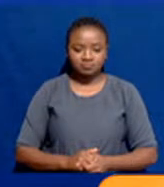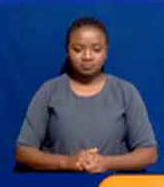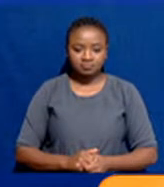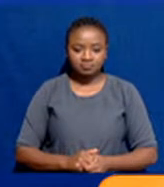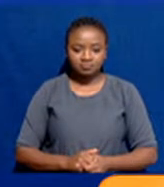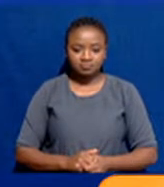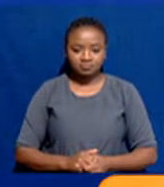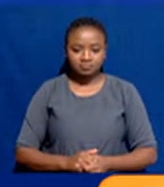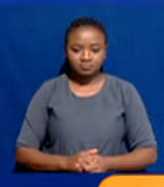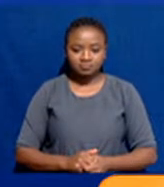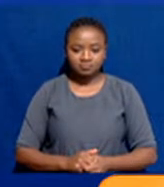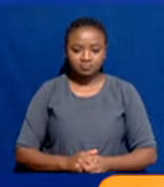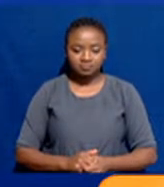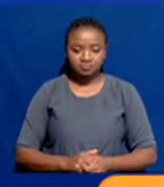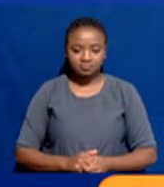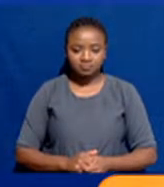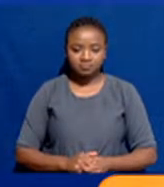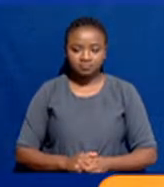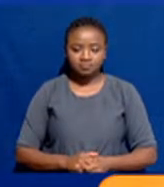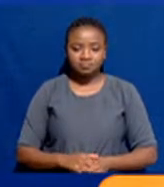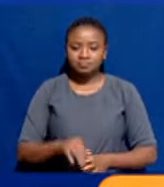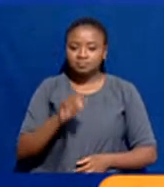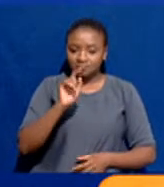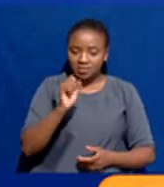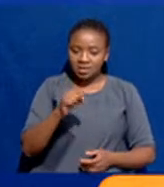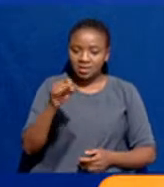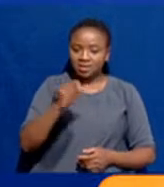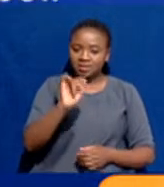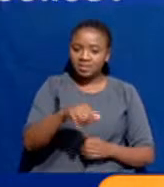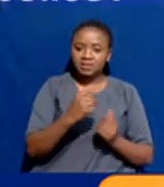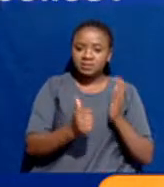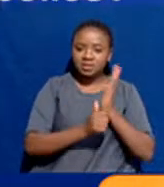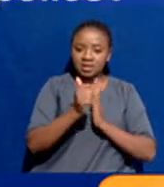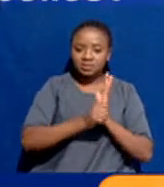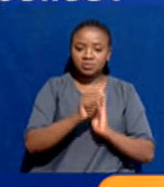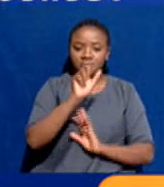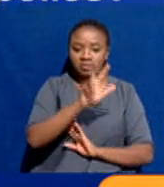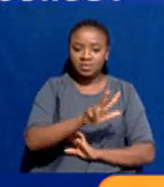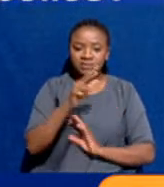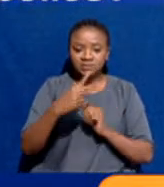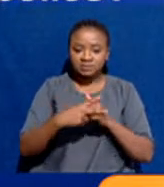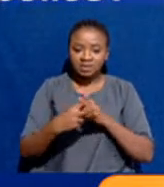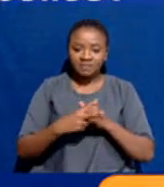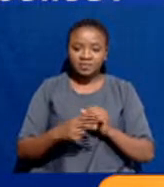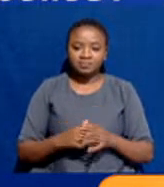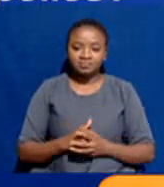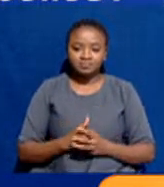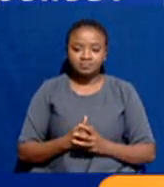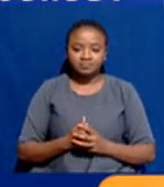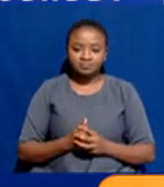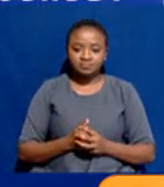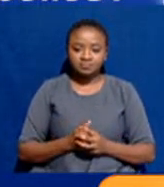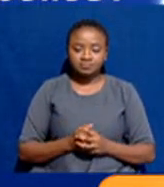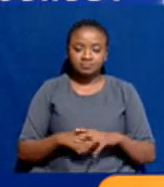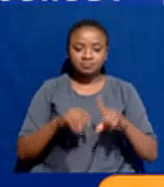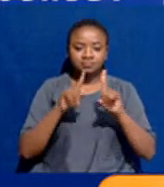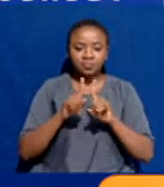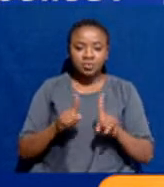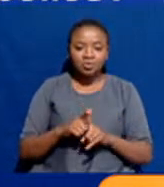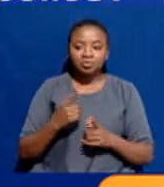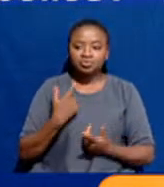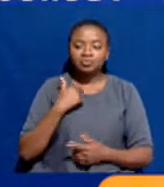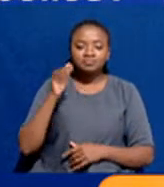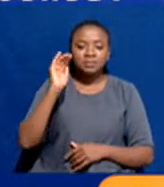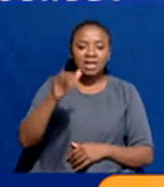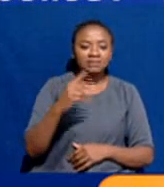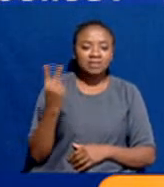become facilitators, not disruptors. That is Article 37, right? Yes. That's exactly Article 37, yeah. All right, Captain Kip Correa says, Jeff, ask